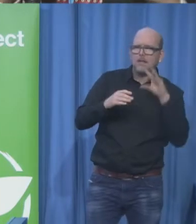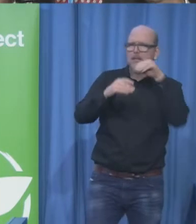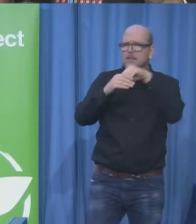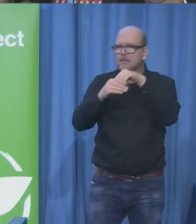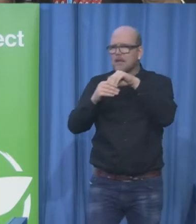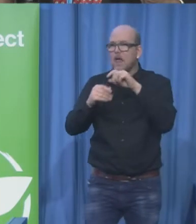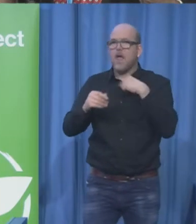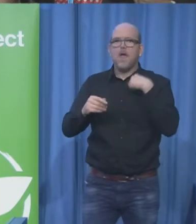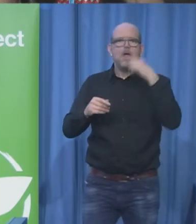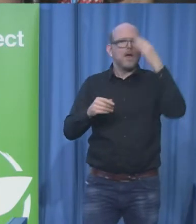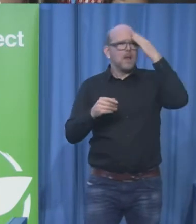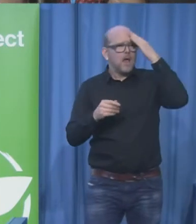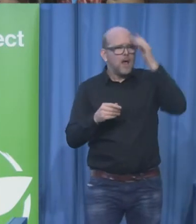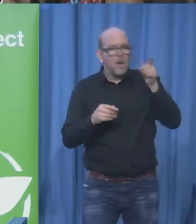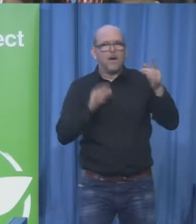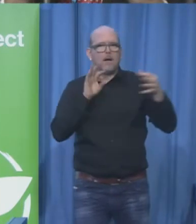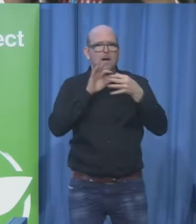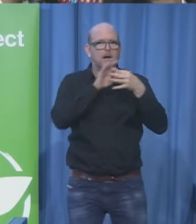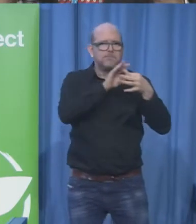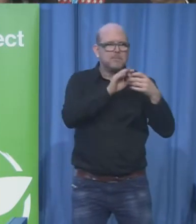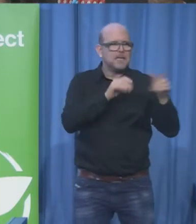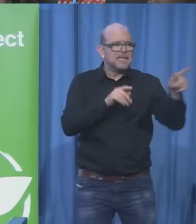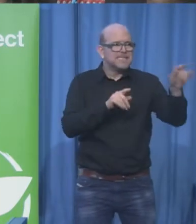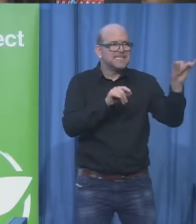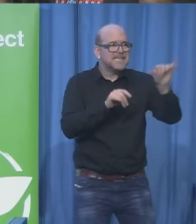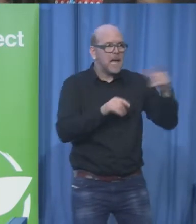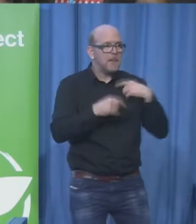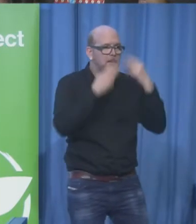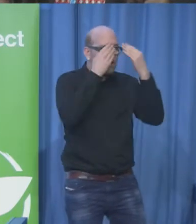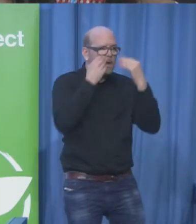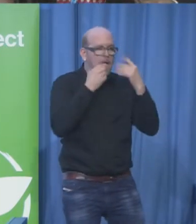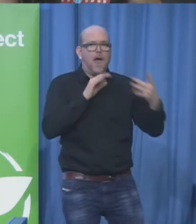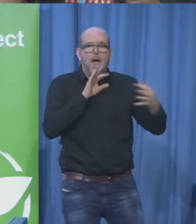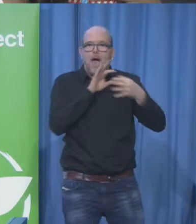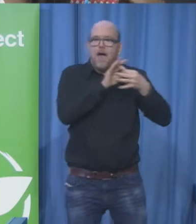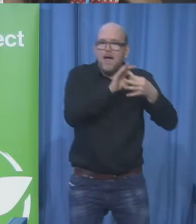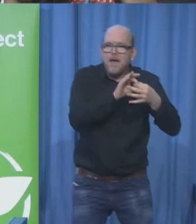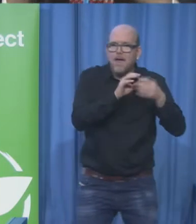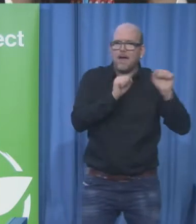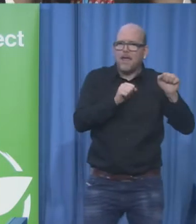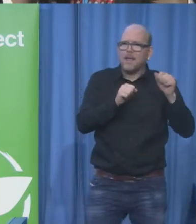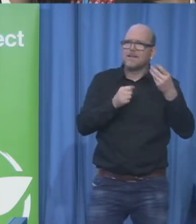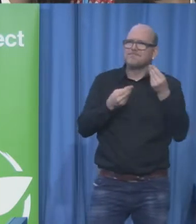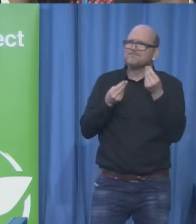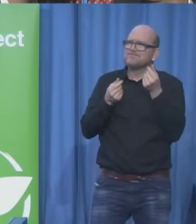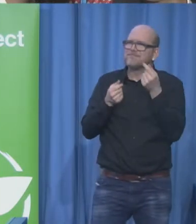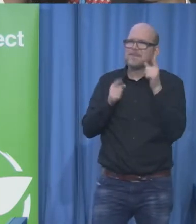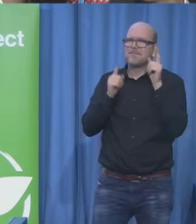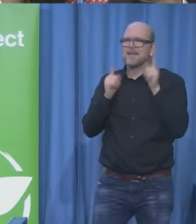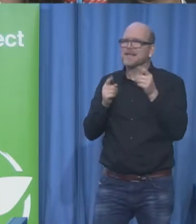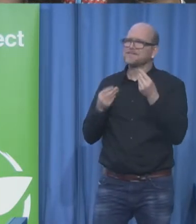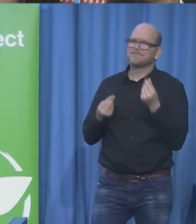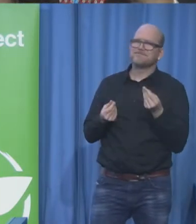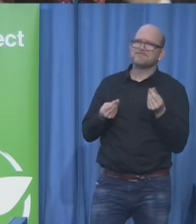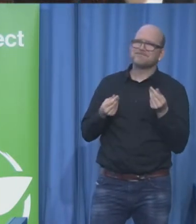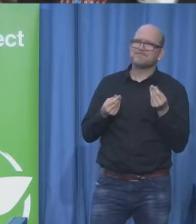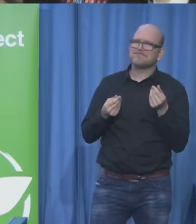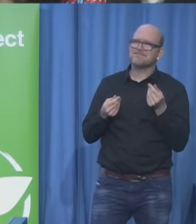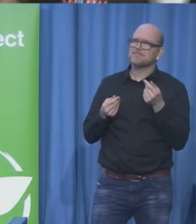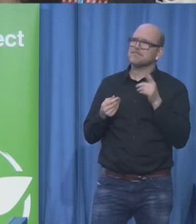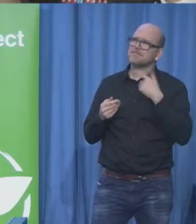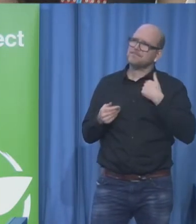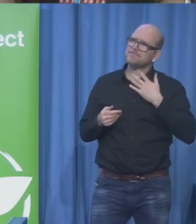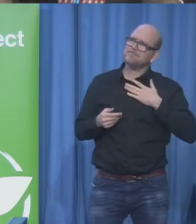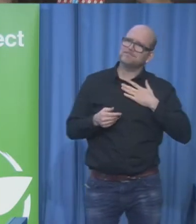social status is, you tend to think that's all there is. And so often when we grow up in communities where we're the